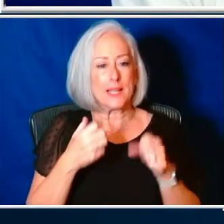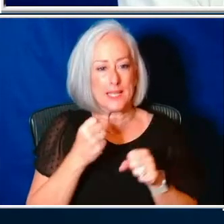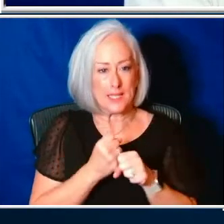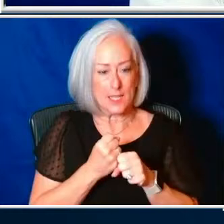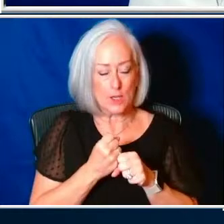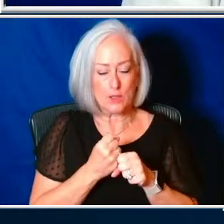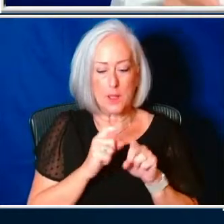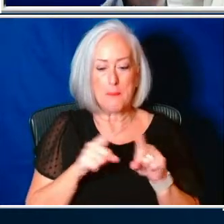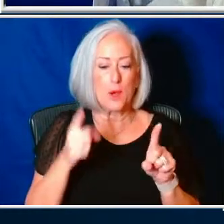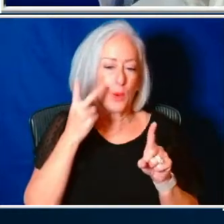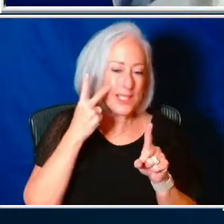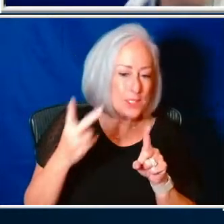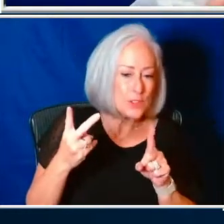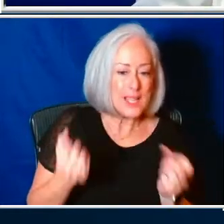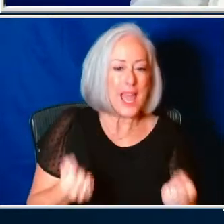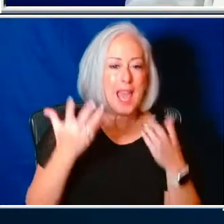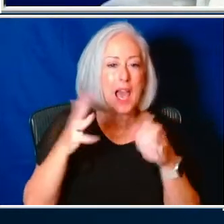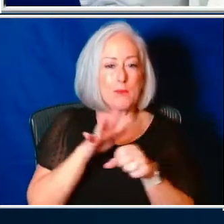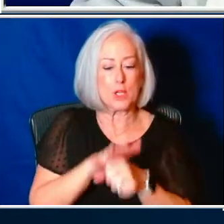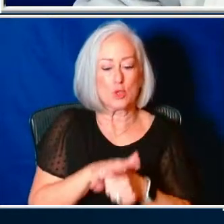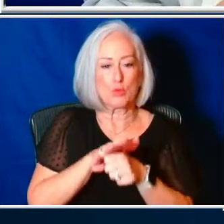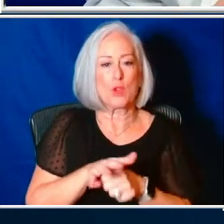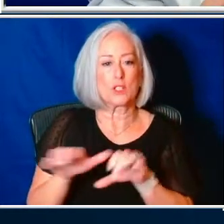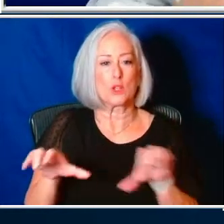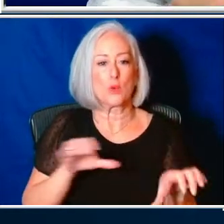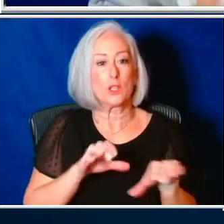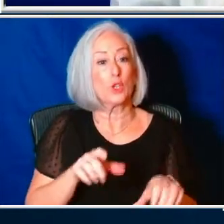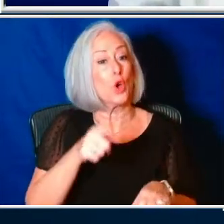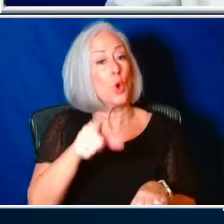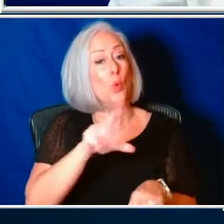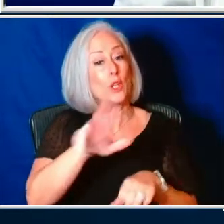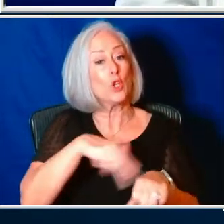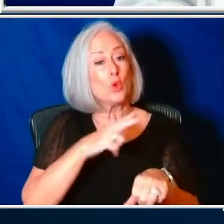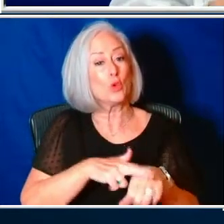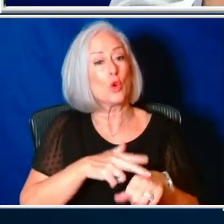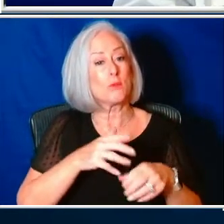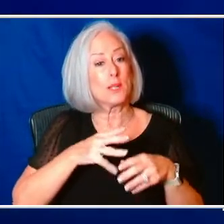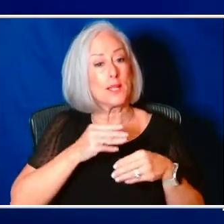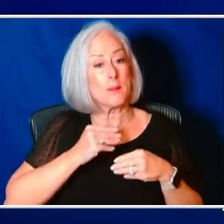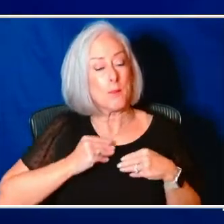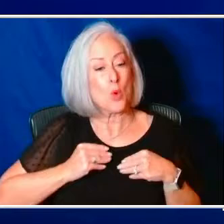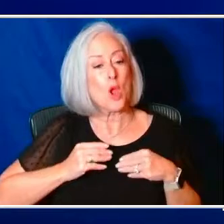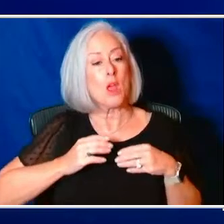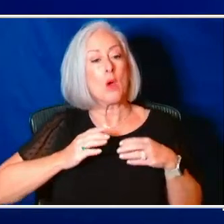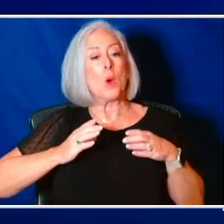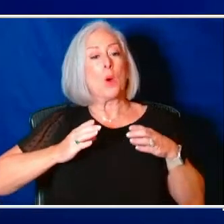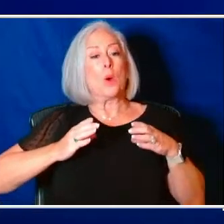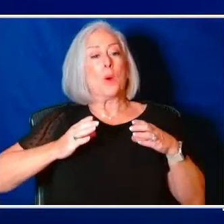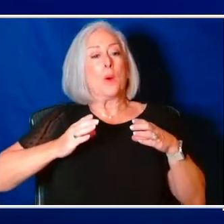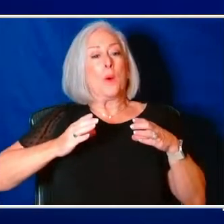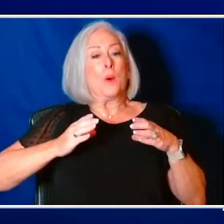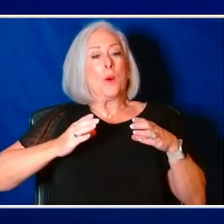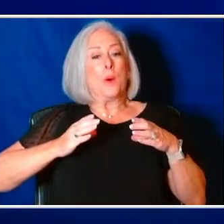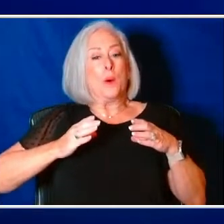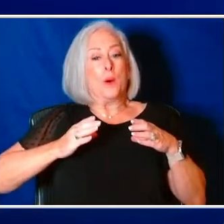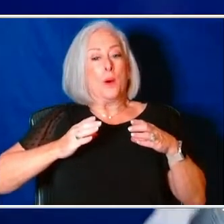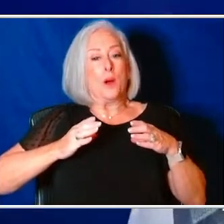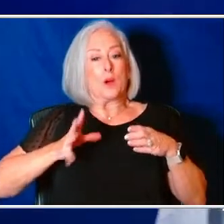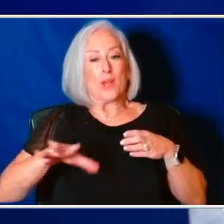because normally when we take a breath, we create negative force. So it sucks air into our